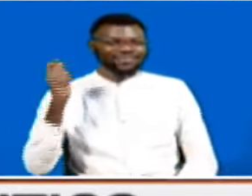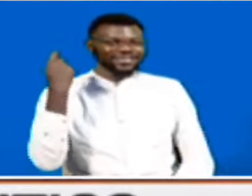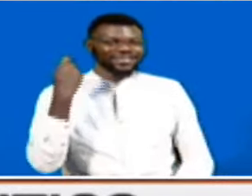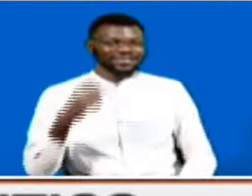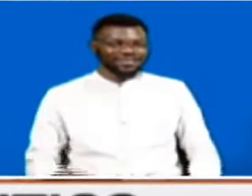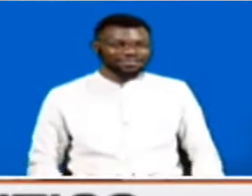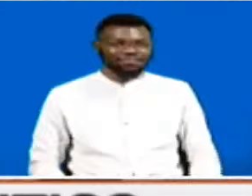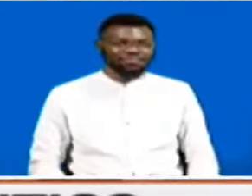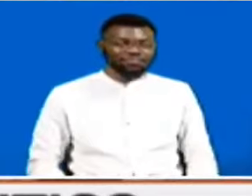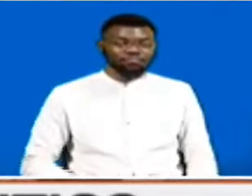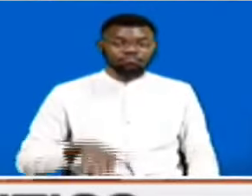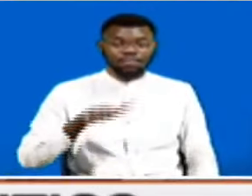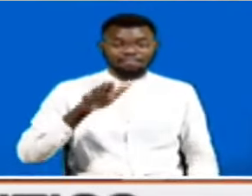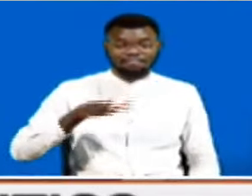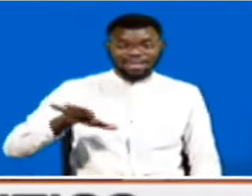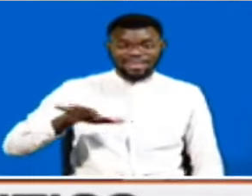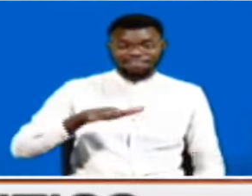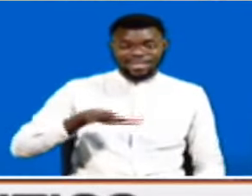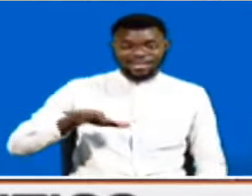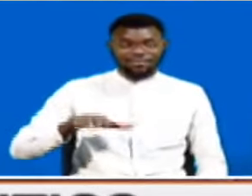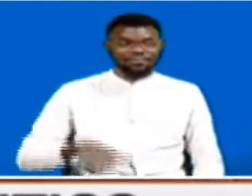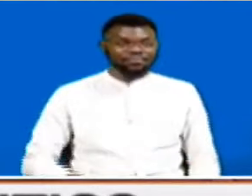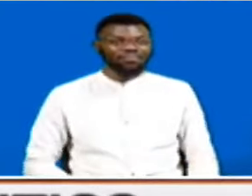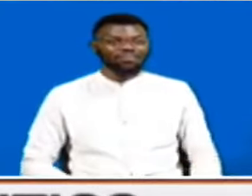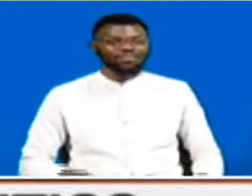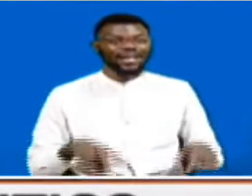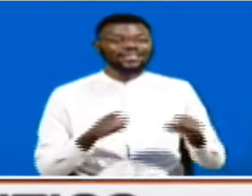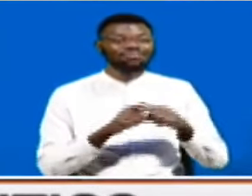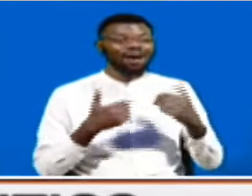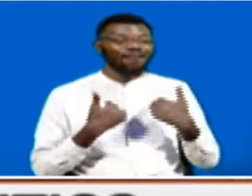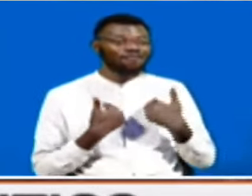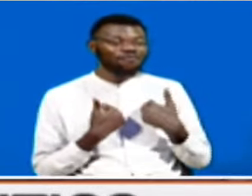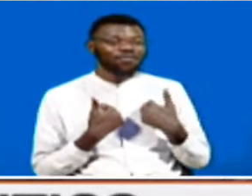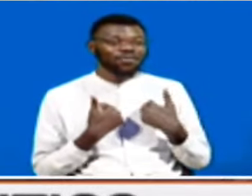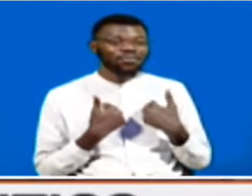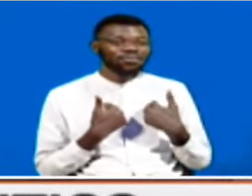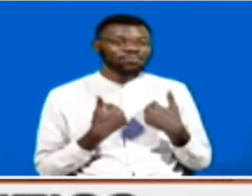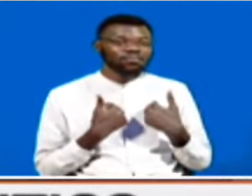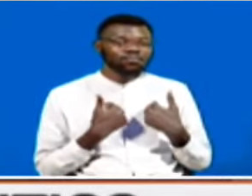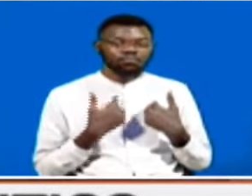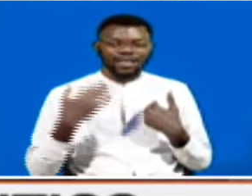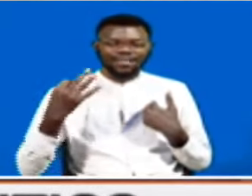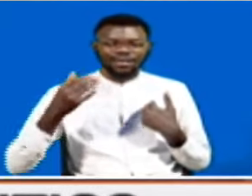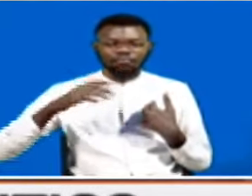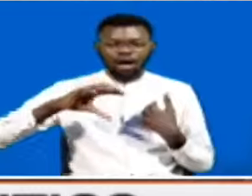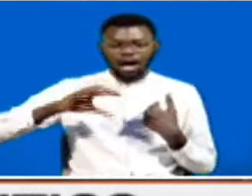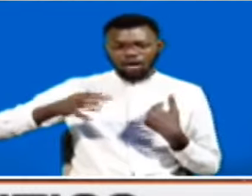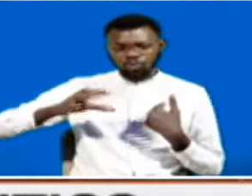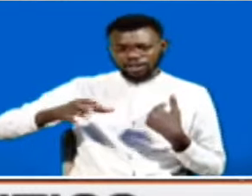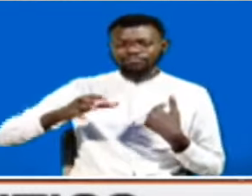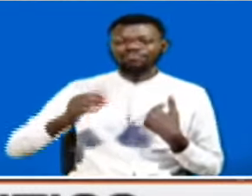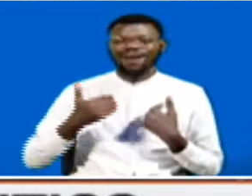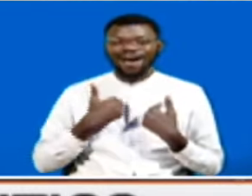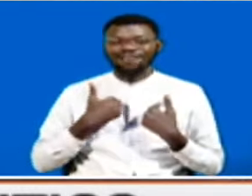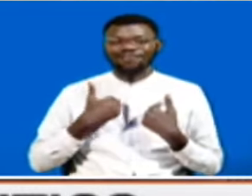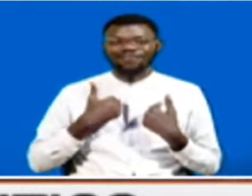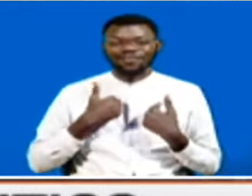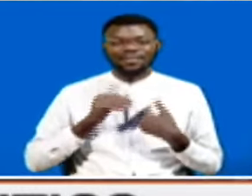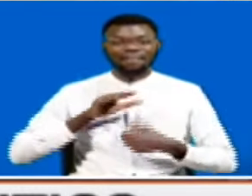In Parliament? Yeah, in Parliament. Yes. We have the majority in the three counties. At MCA. The county assembly,